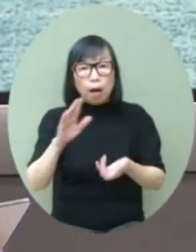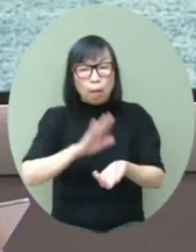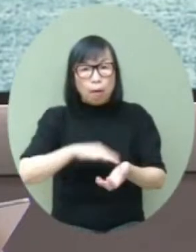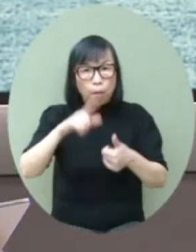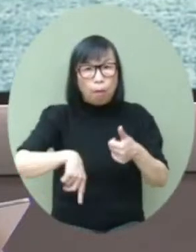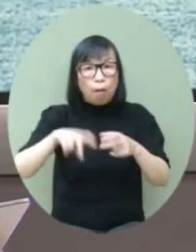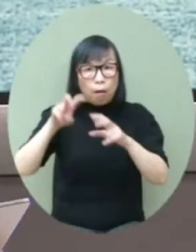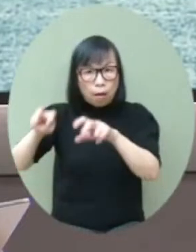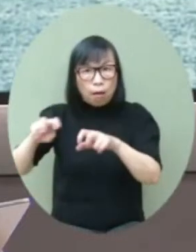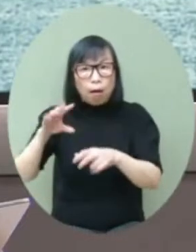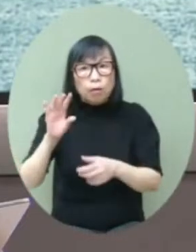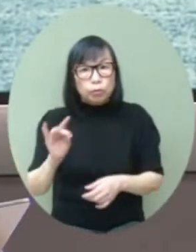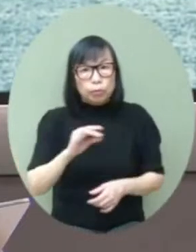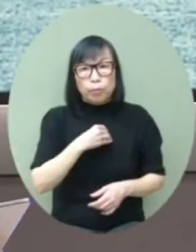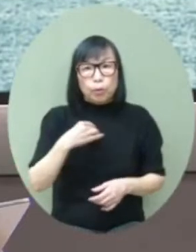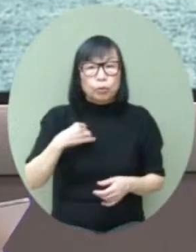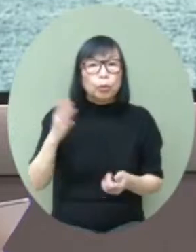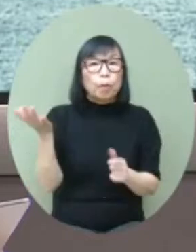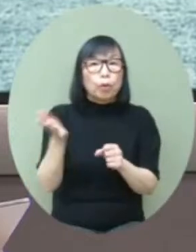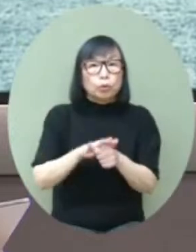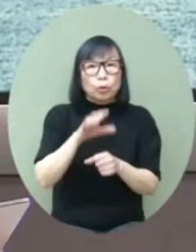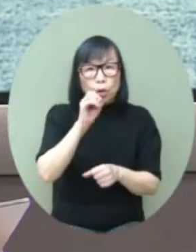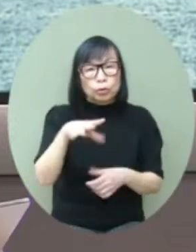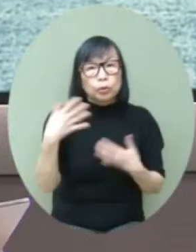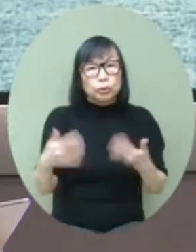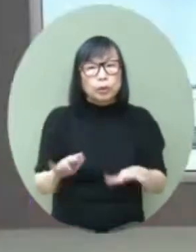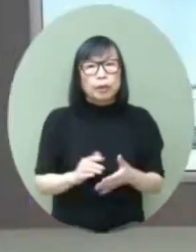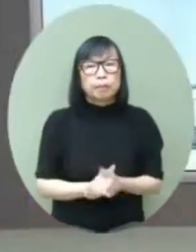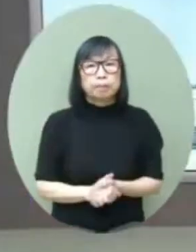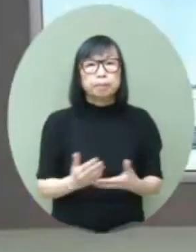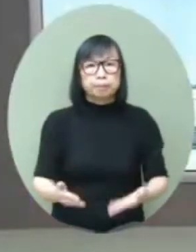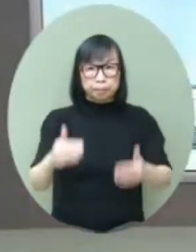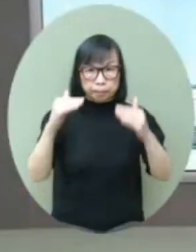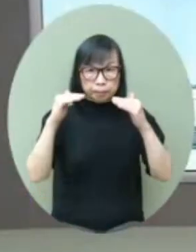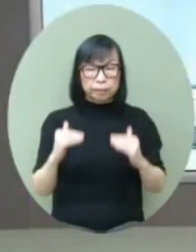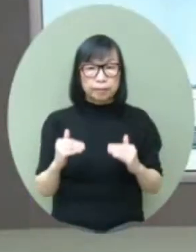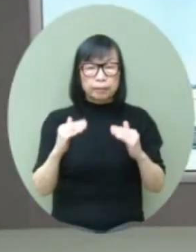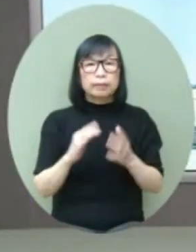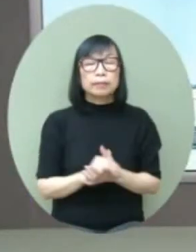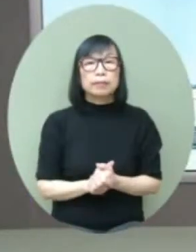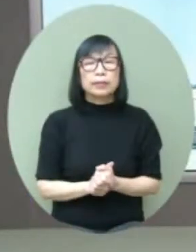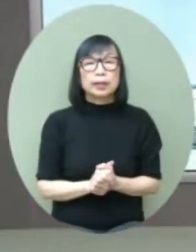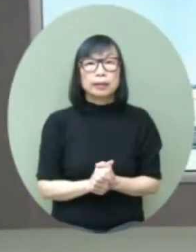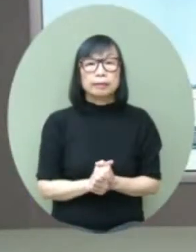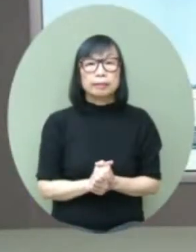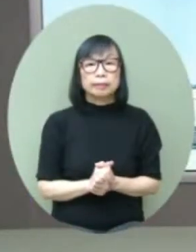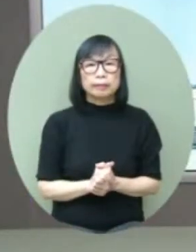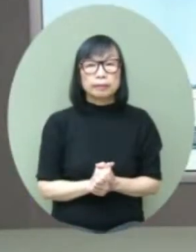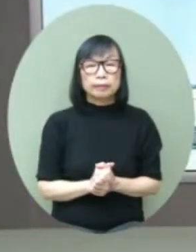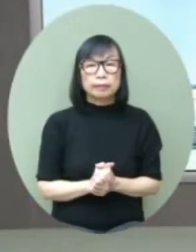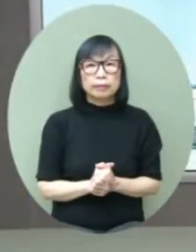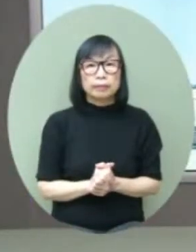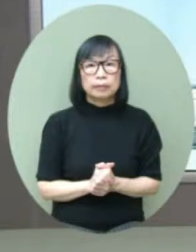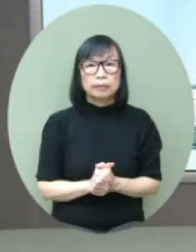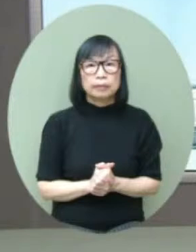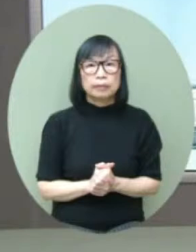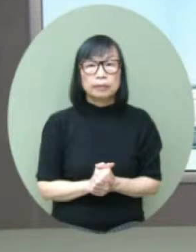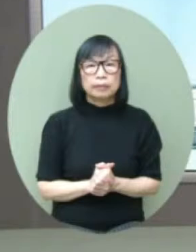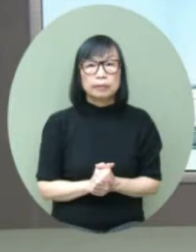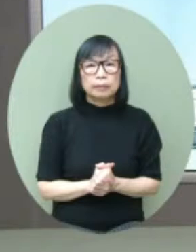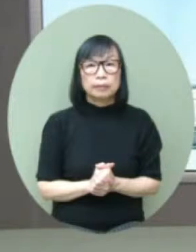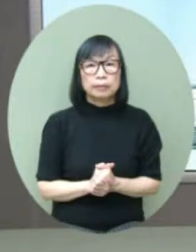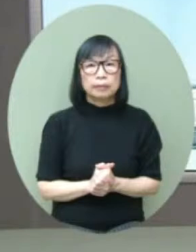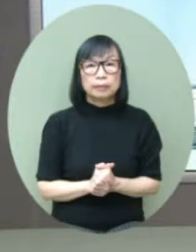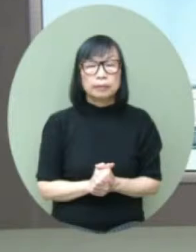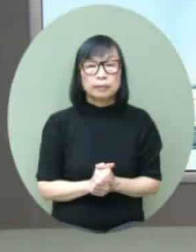FEHD to follow up. But Dr. Cheng had already supplemented on the investigation into that case in question. Next question.